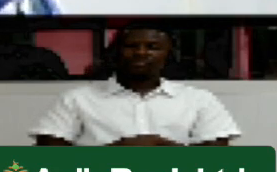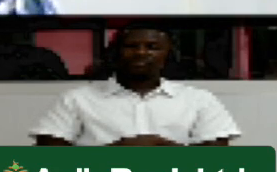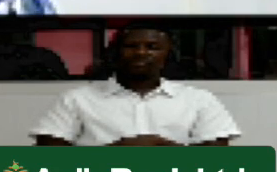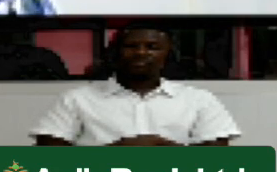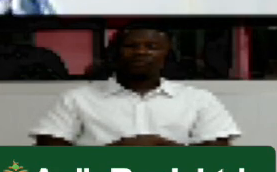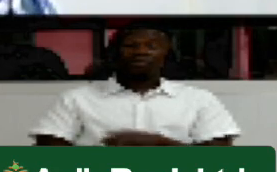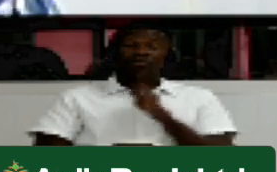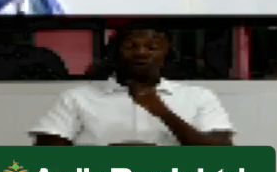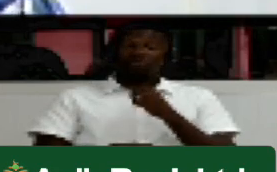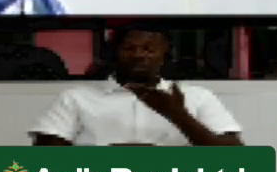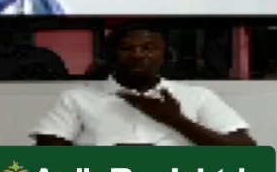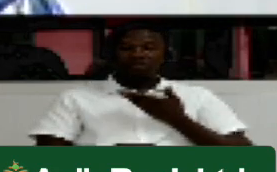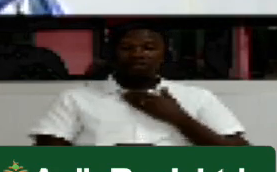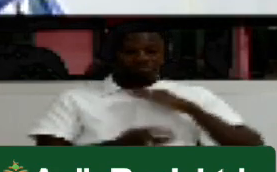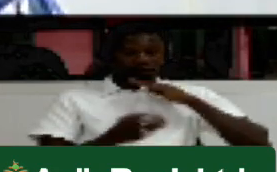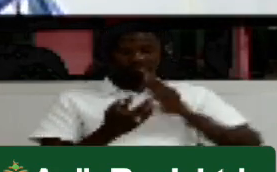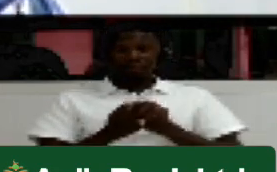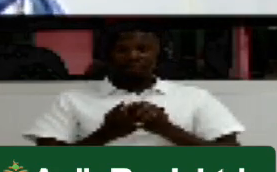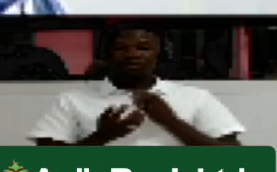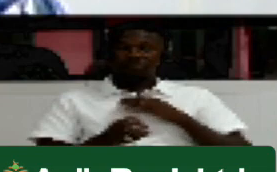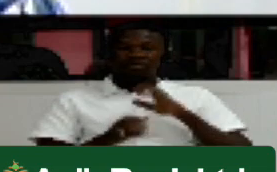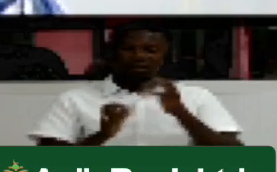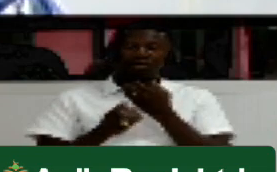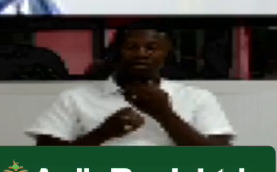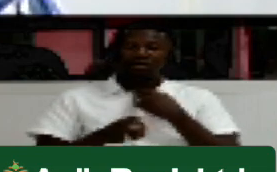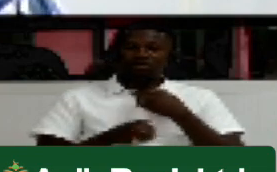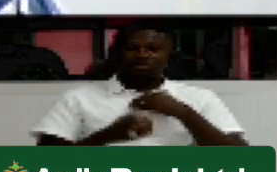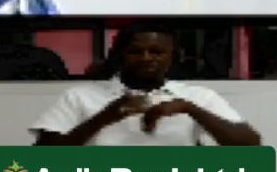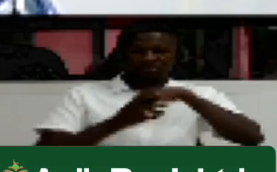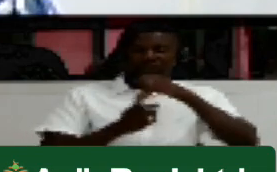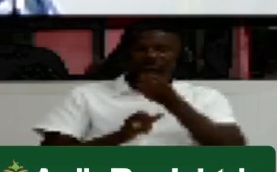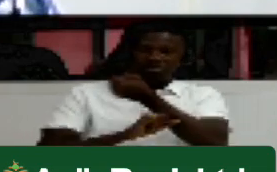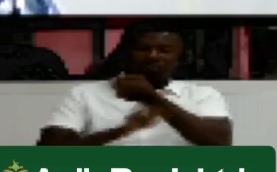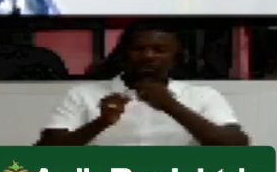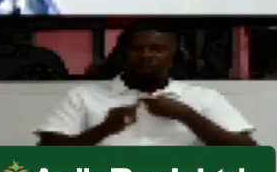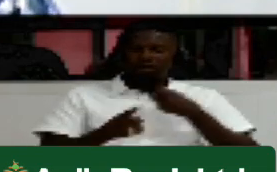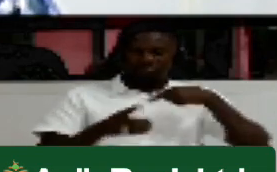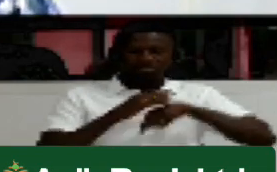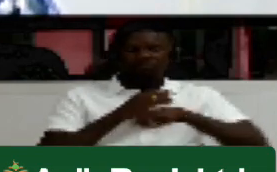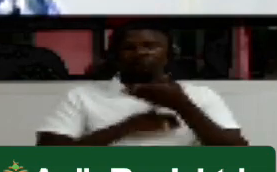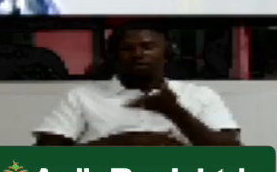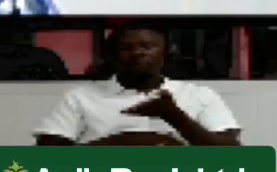But still, I have the belief I can get out of the situation that I am in.